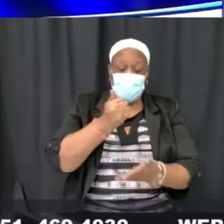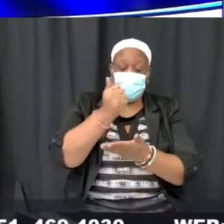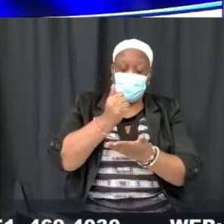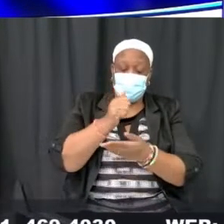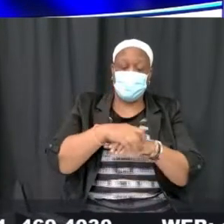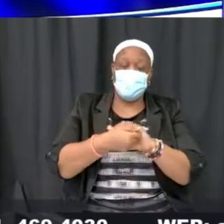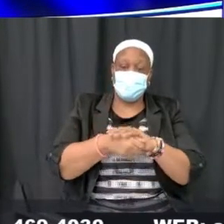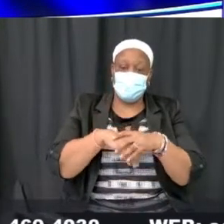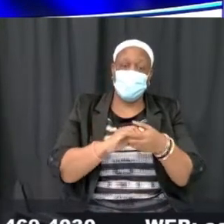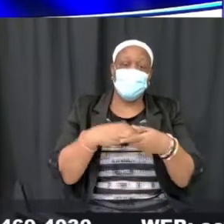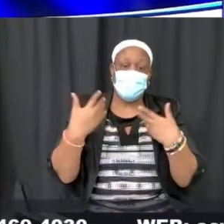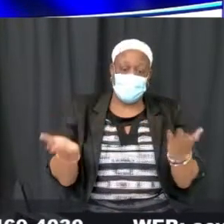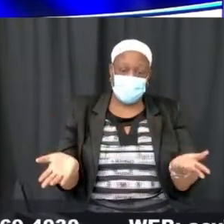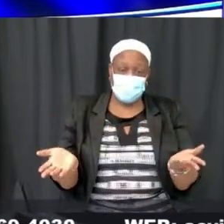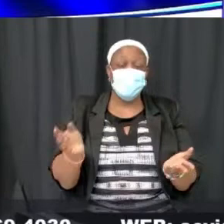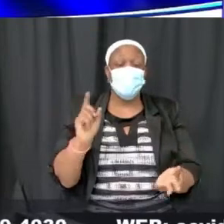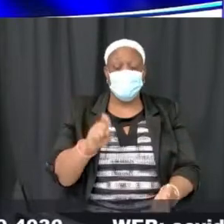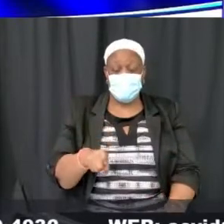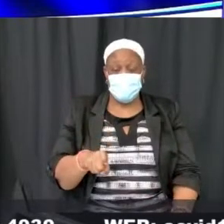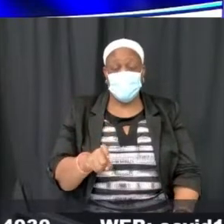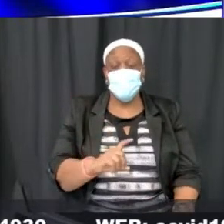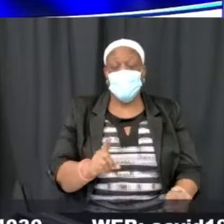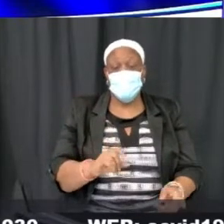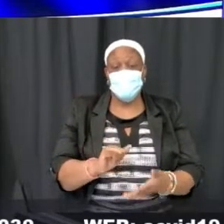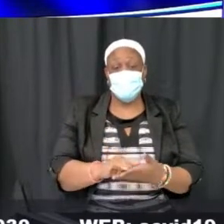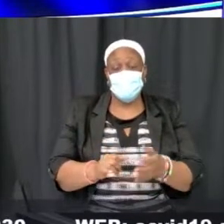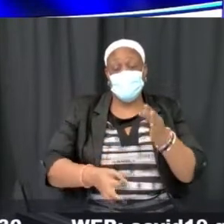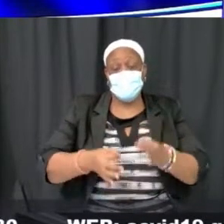behavior, and social distancing protocols.